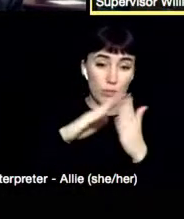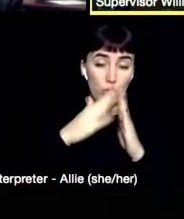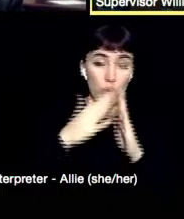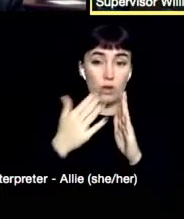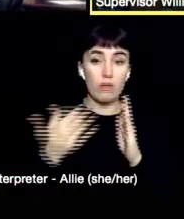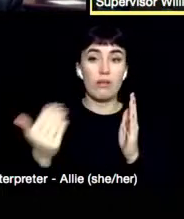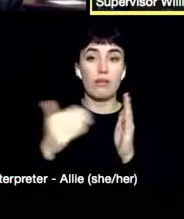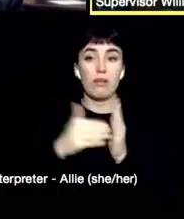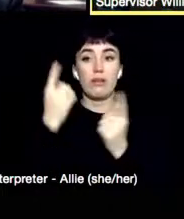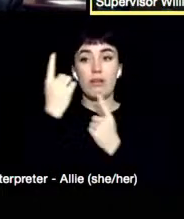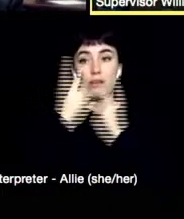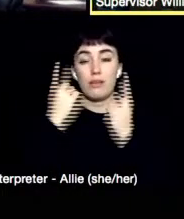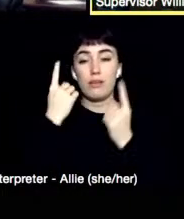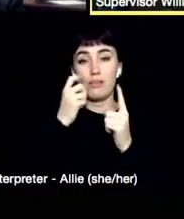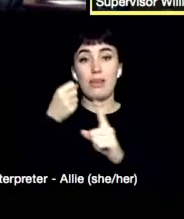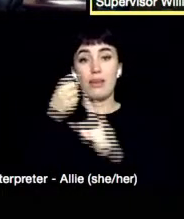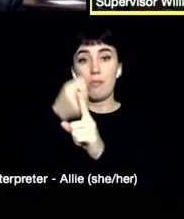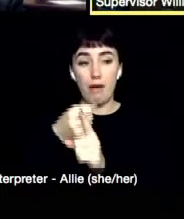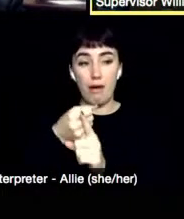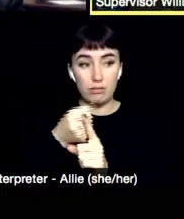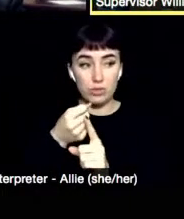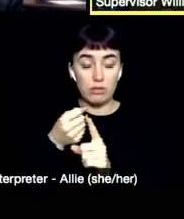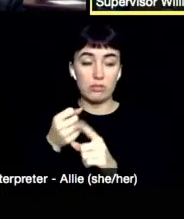into account the impact, the